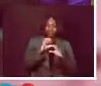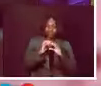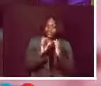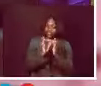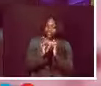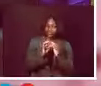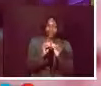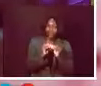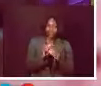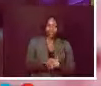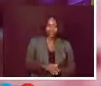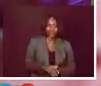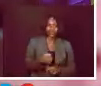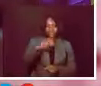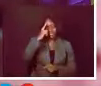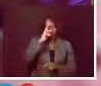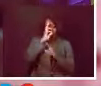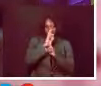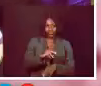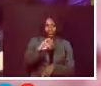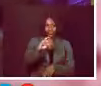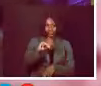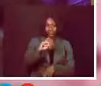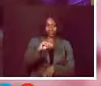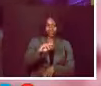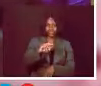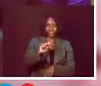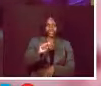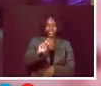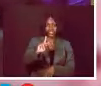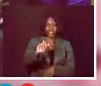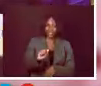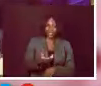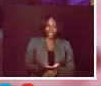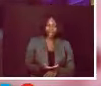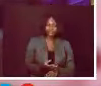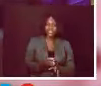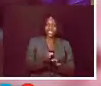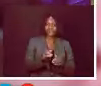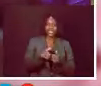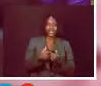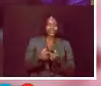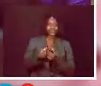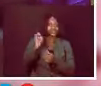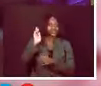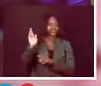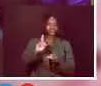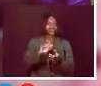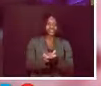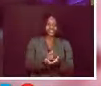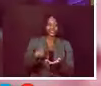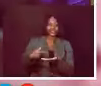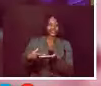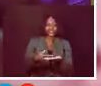consultations. I think Honorable Muntaka has given us some guidance of how it was done in the past. We'll